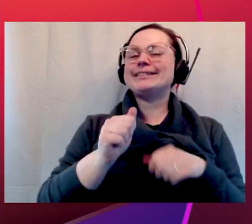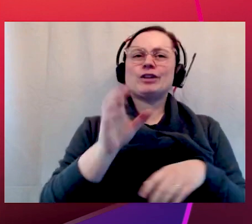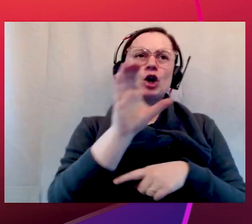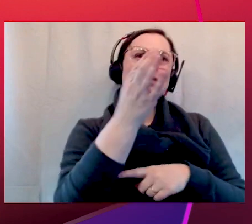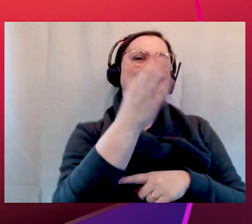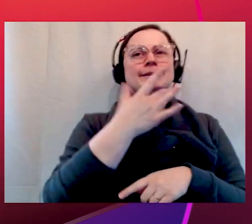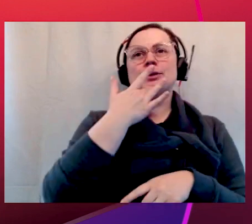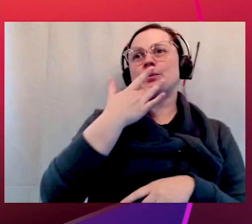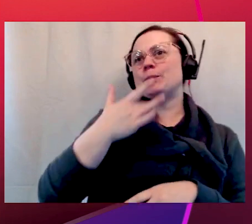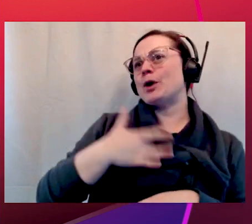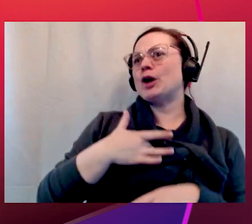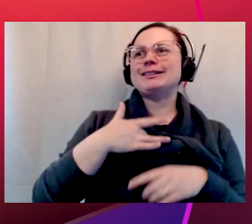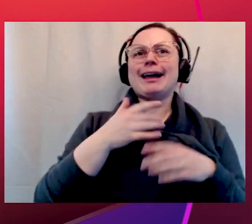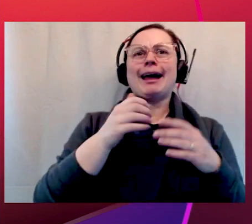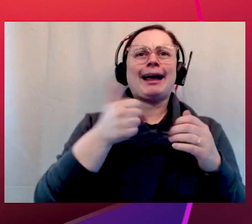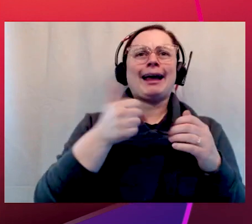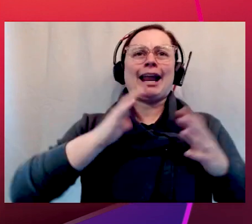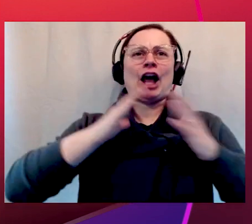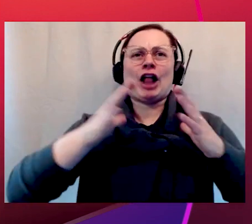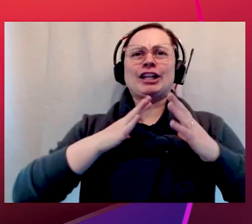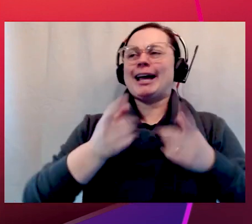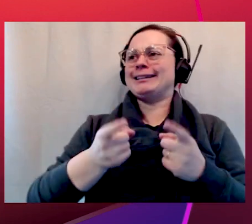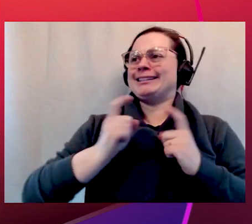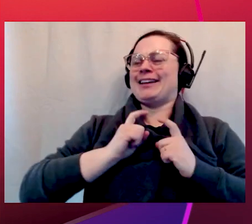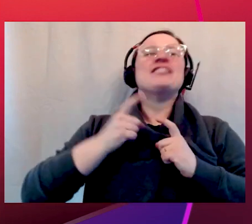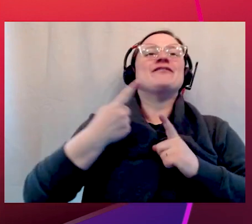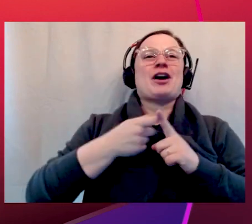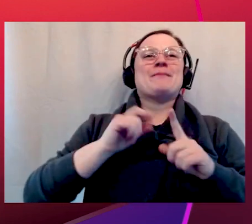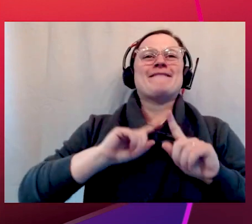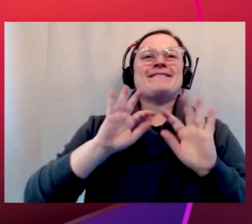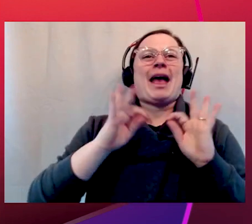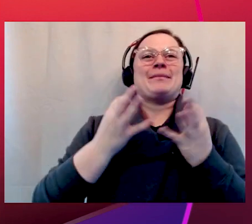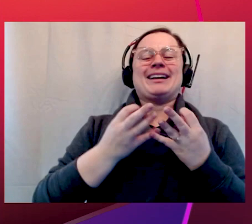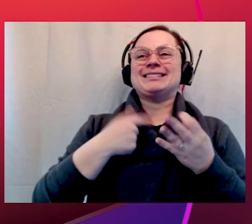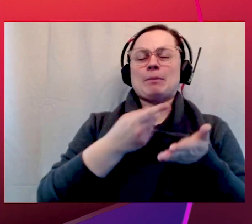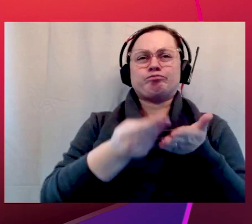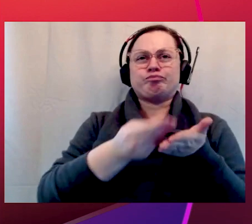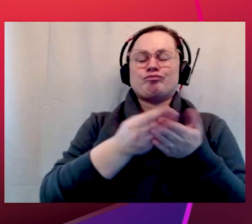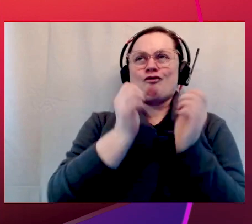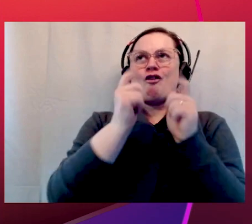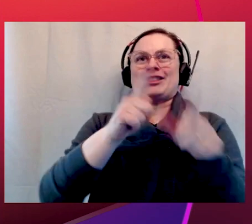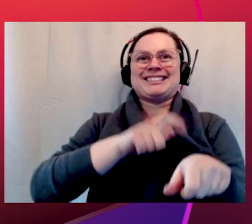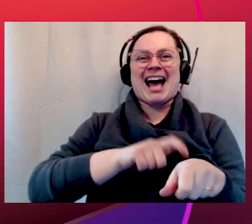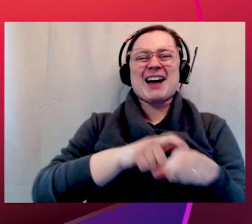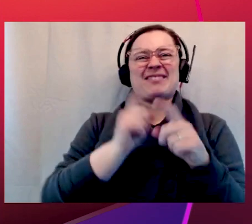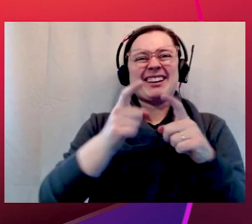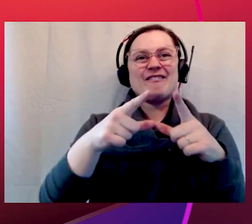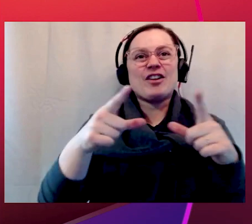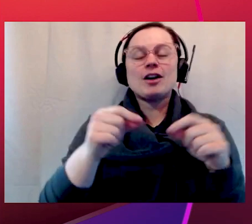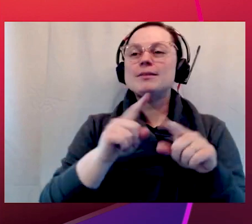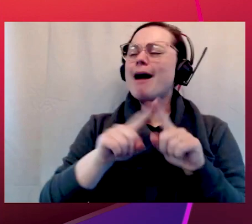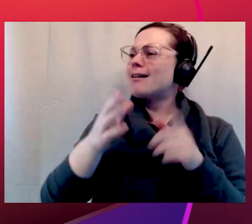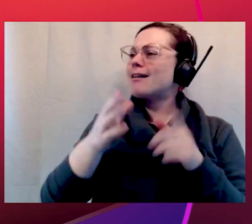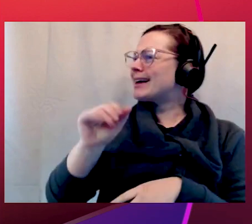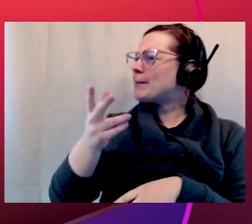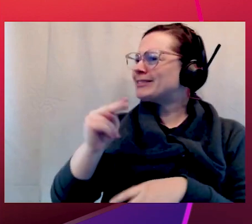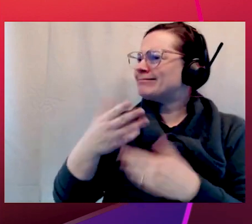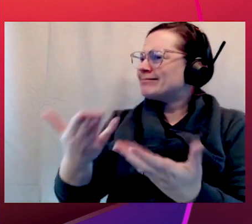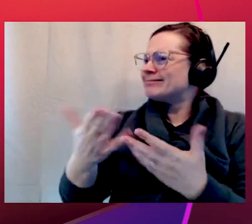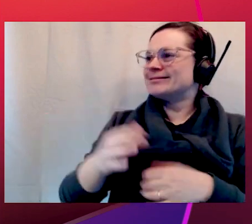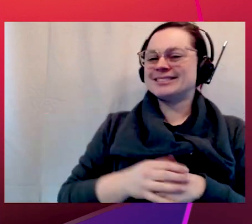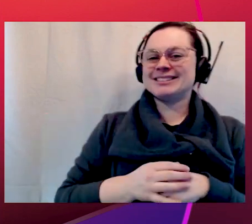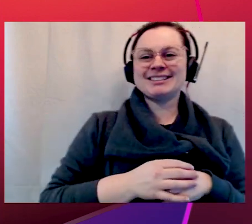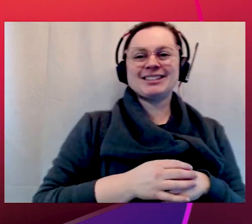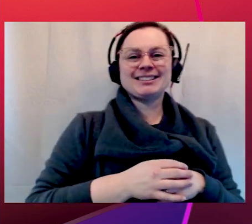family gets from me. So I am a big purchaser of Amazon gift cards. But Cameron, they're always in the tell us. Yeah.